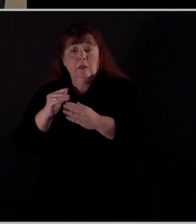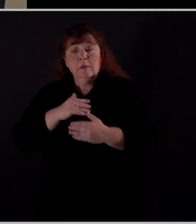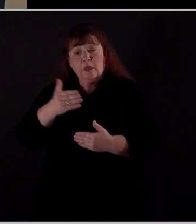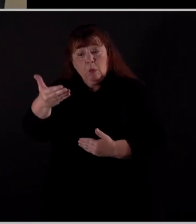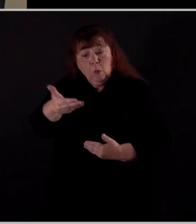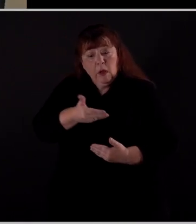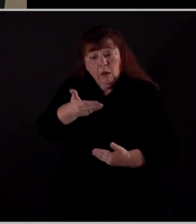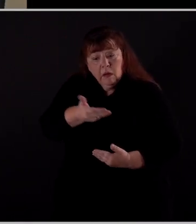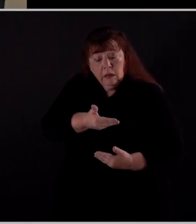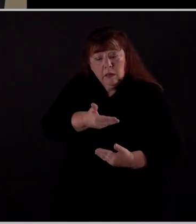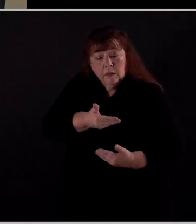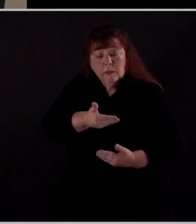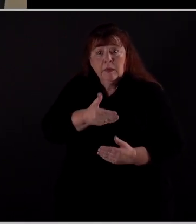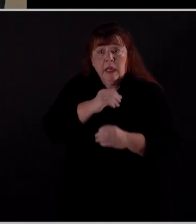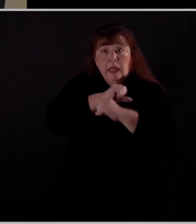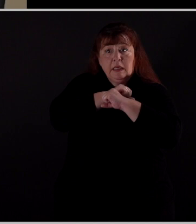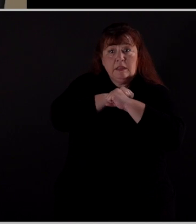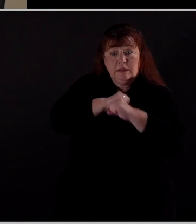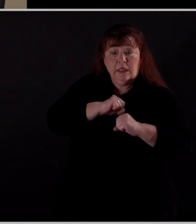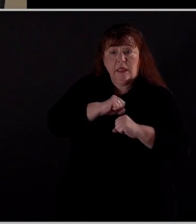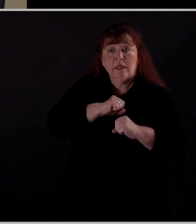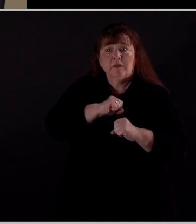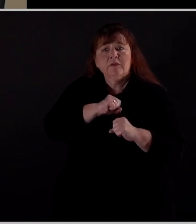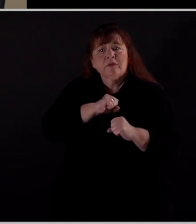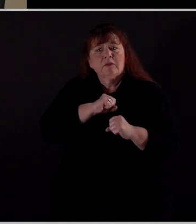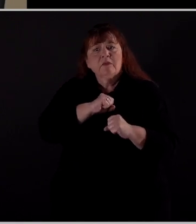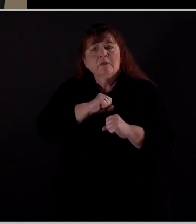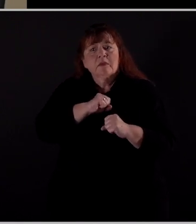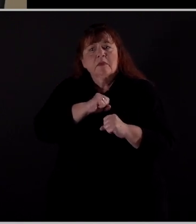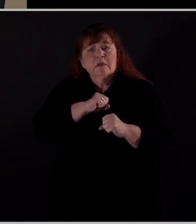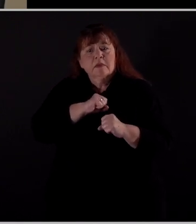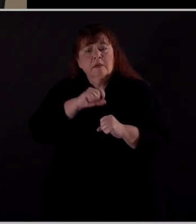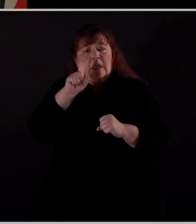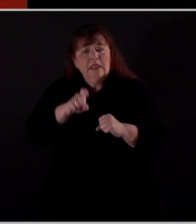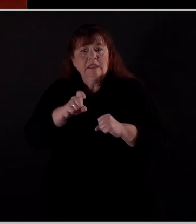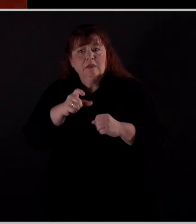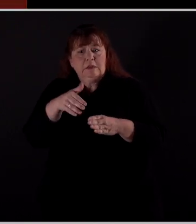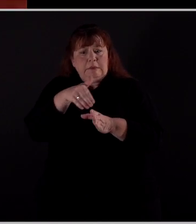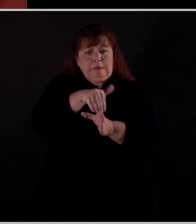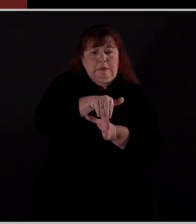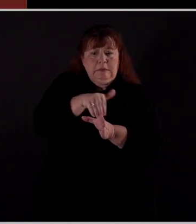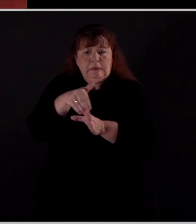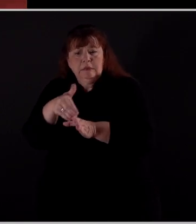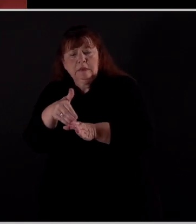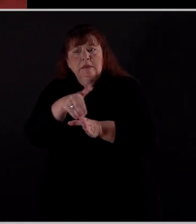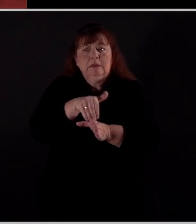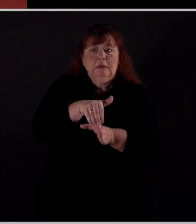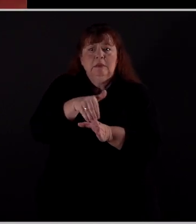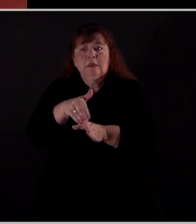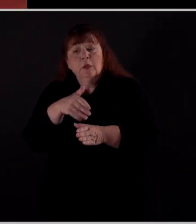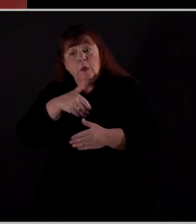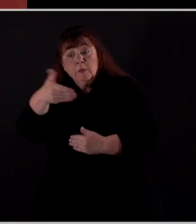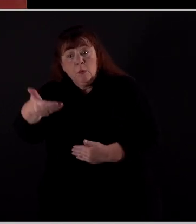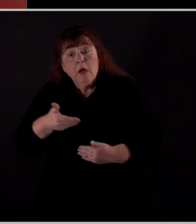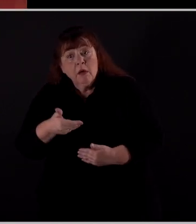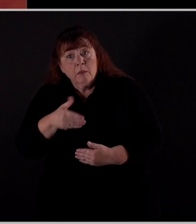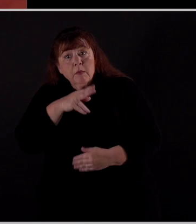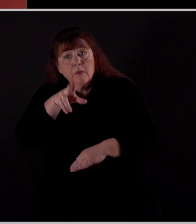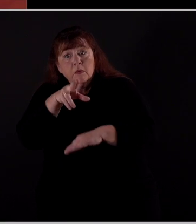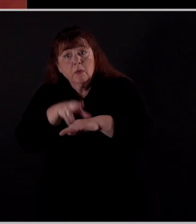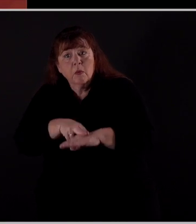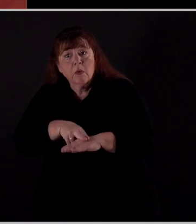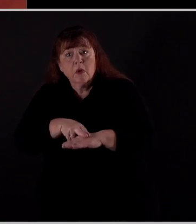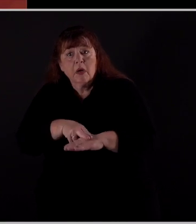welcoming and being secure is certainly a tough one. So you want to be welcoming,